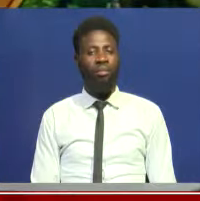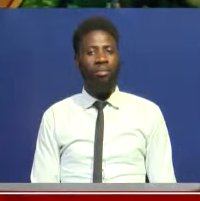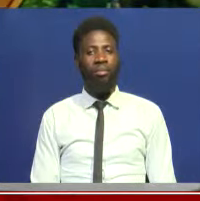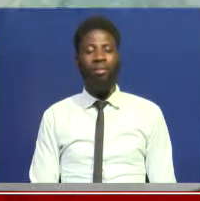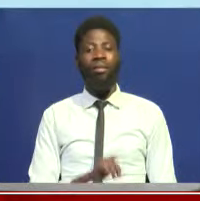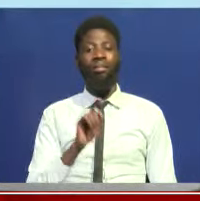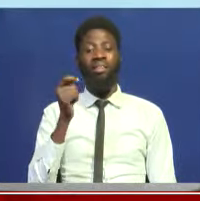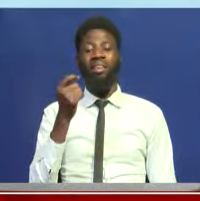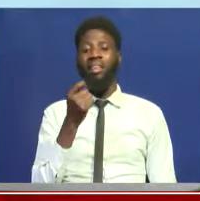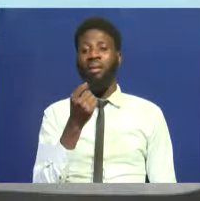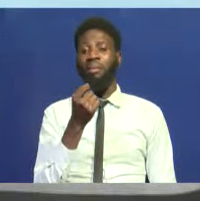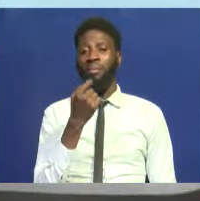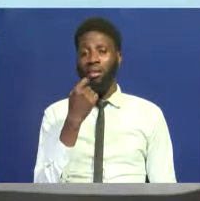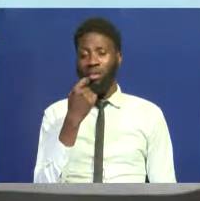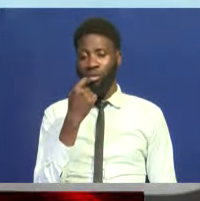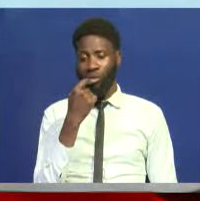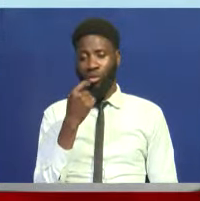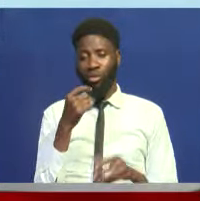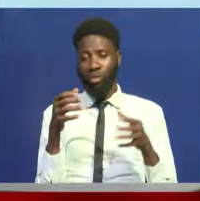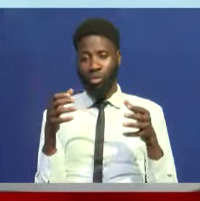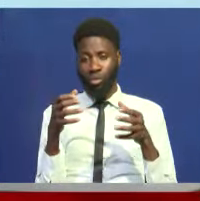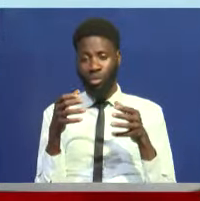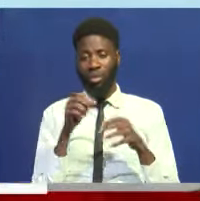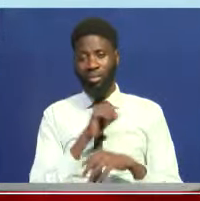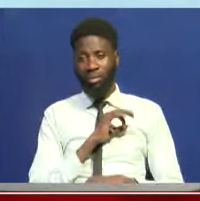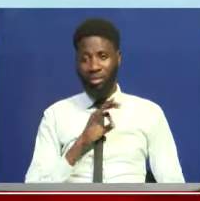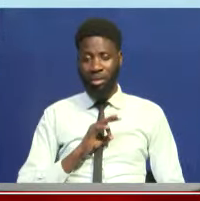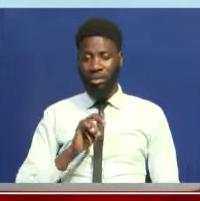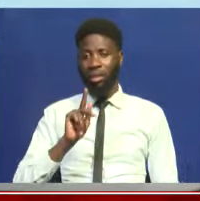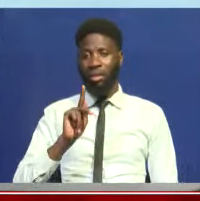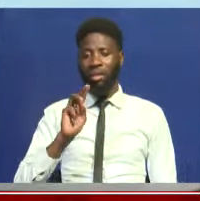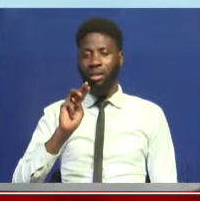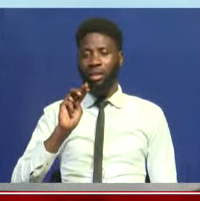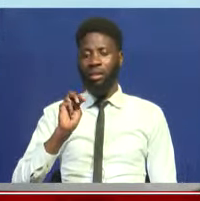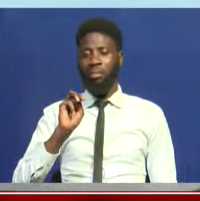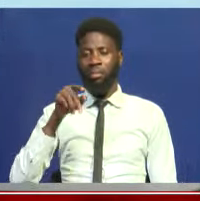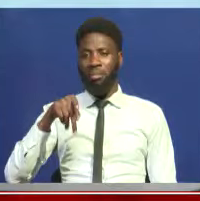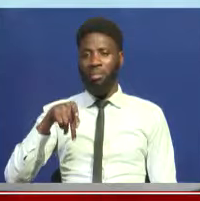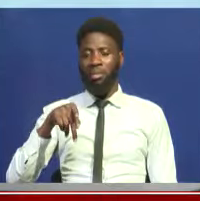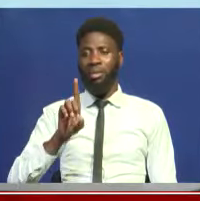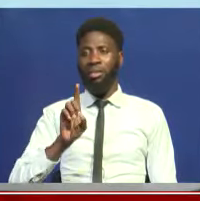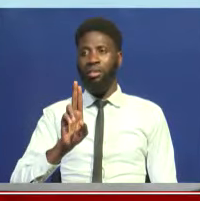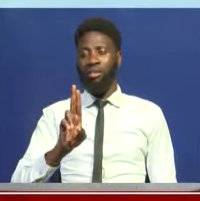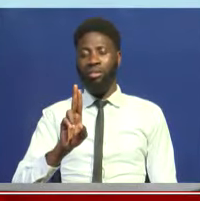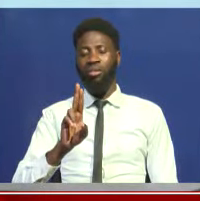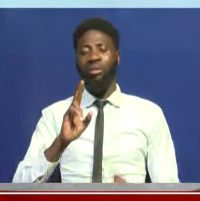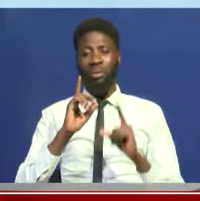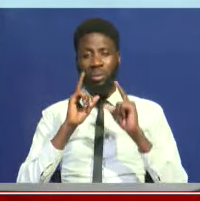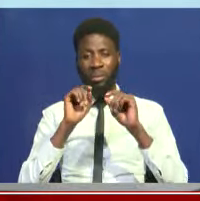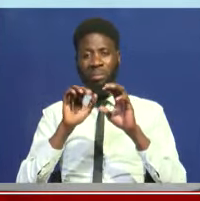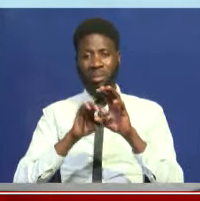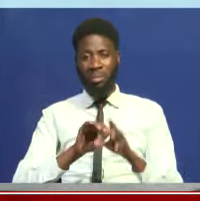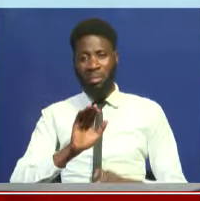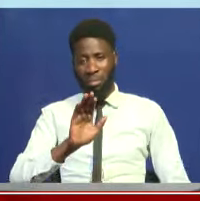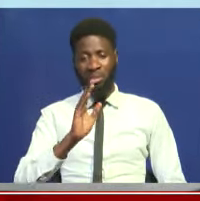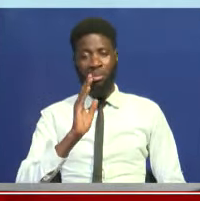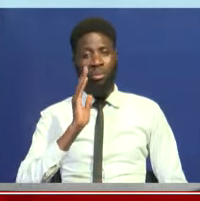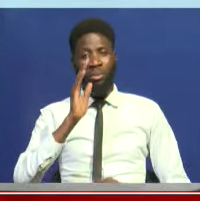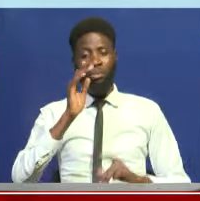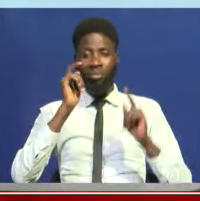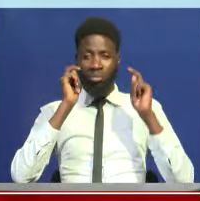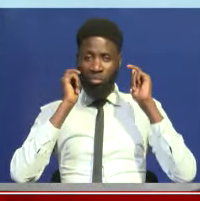The Kenya Medical Practitioners, Pharmacists and Dentists is threatening that its members will go on strike